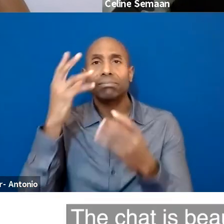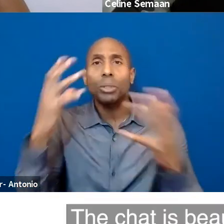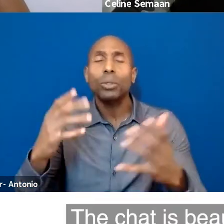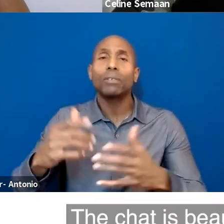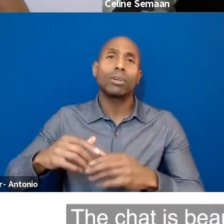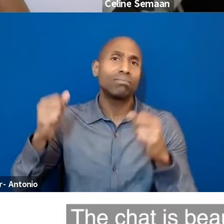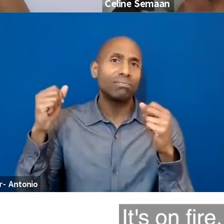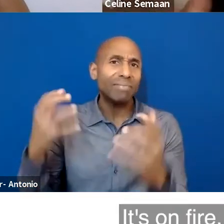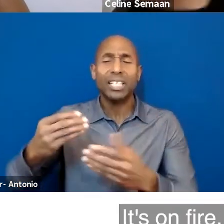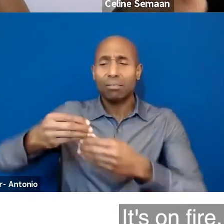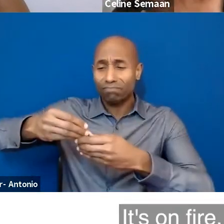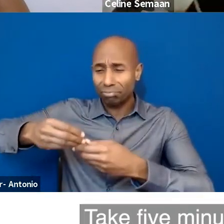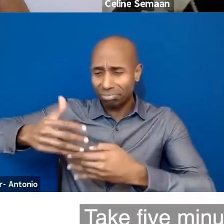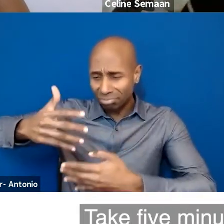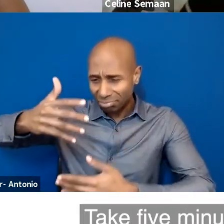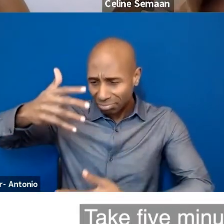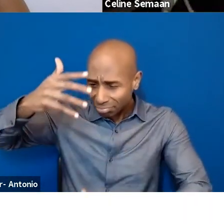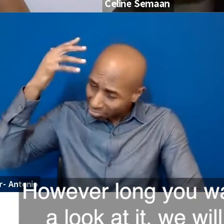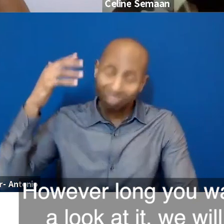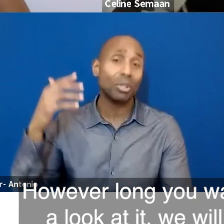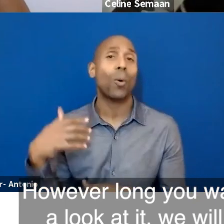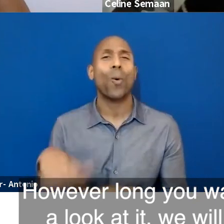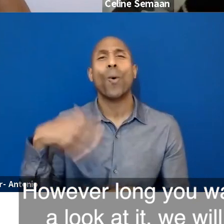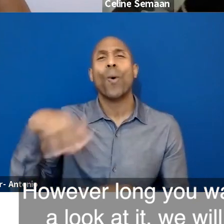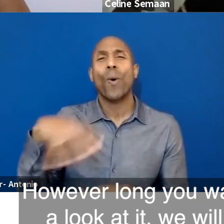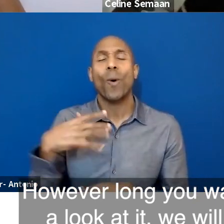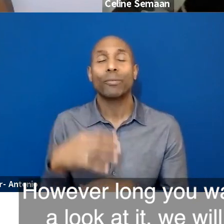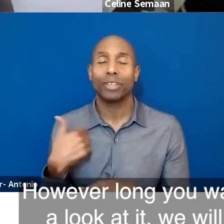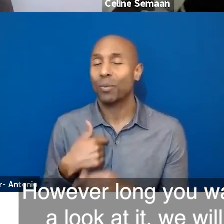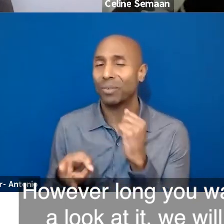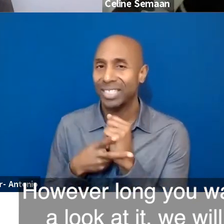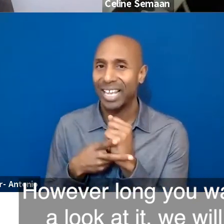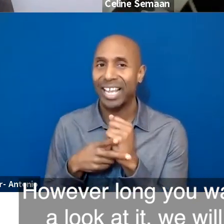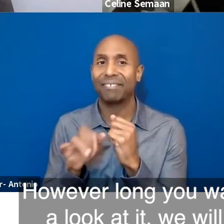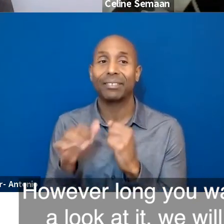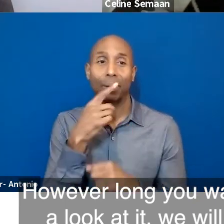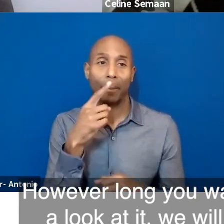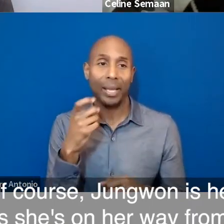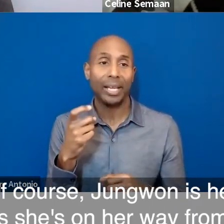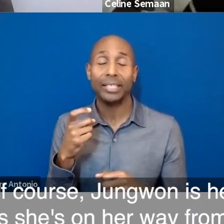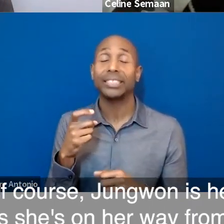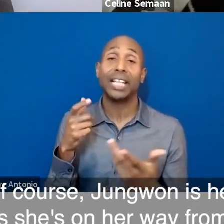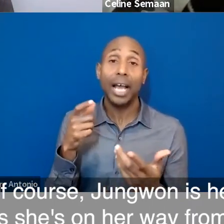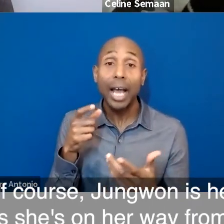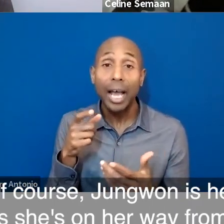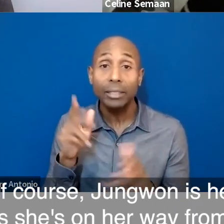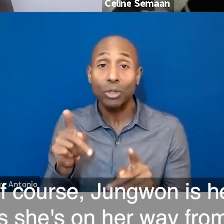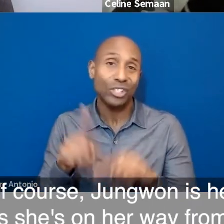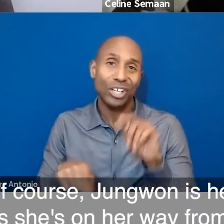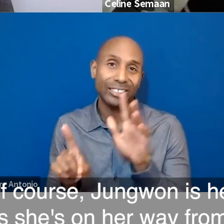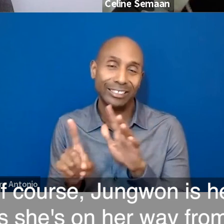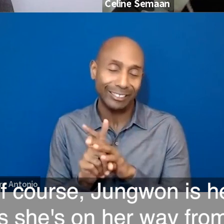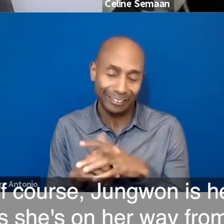The chat is beautiful. It's on fire. Take 5 minutes and however long you want to take a look at it. We will save it, of course. Janwan is